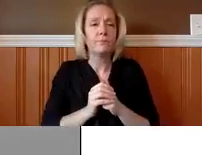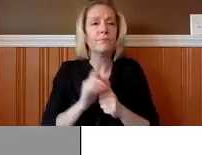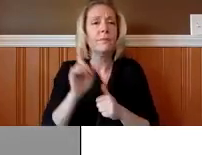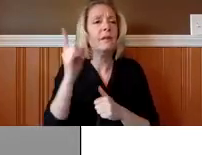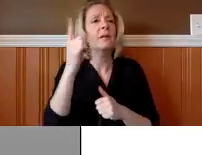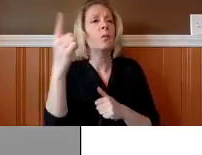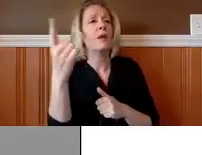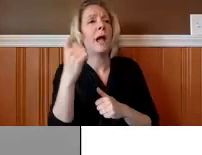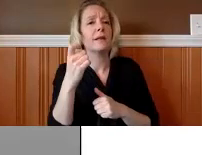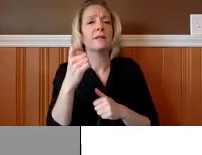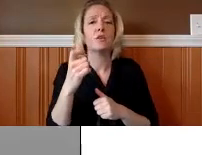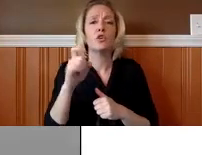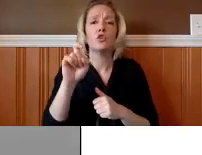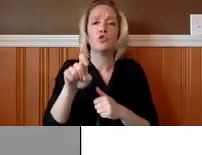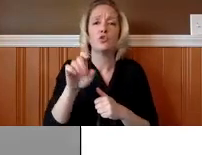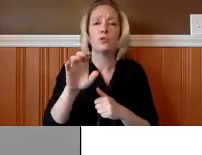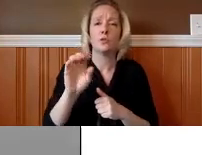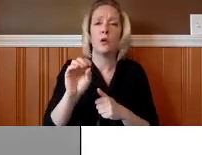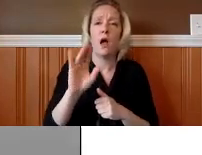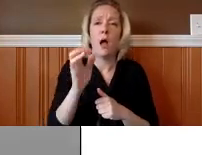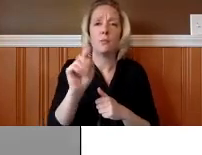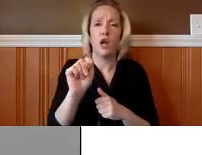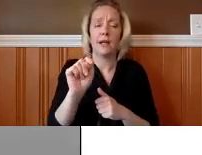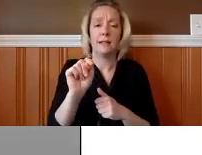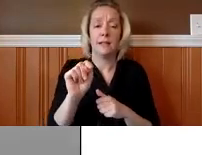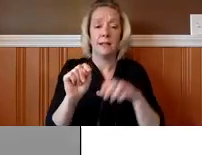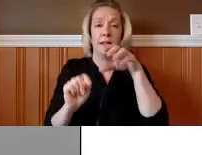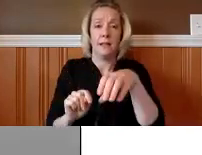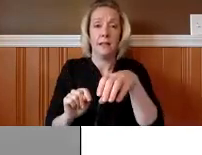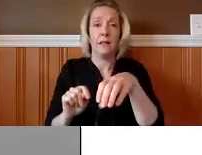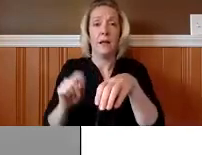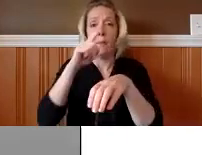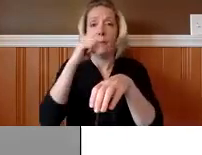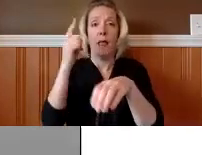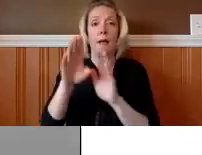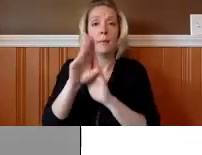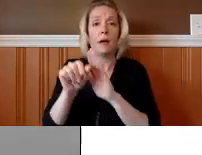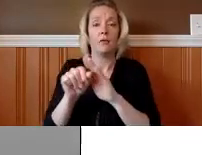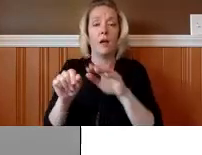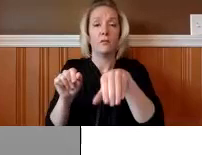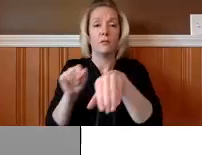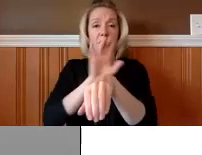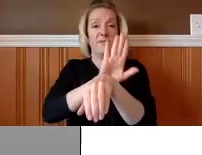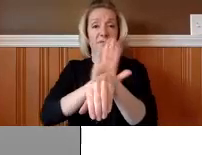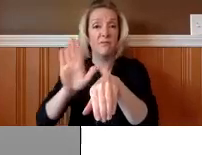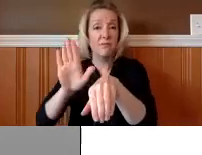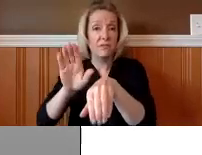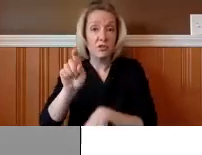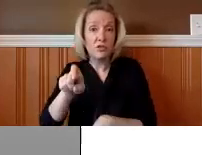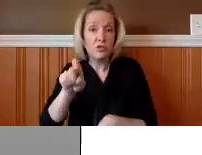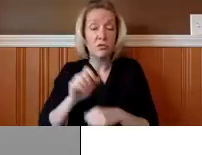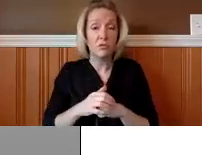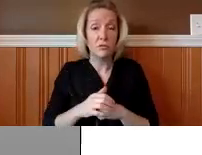about should the object be put in front of a black background? Should the object that the student is looking at be put in front of a black background to help